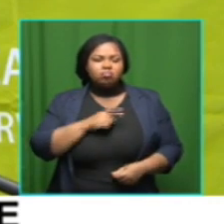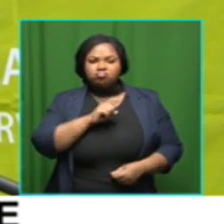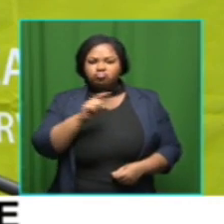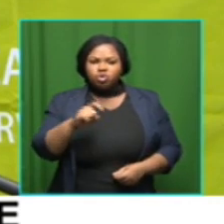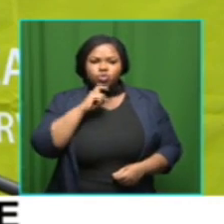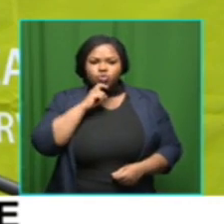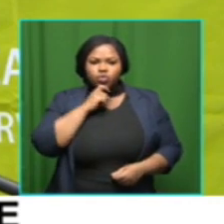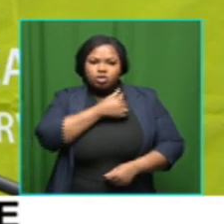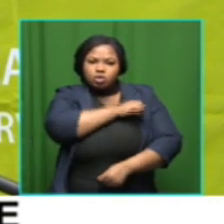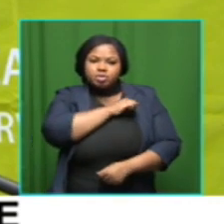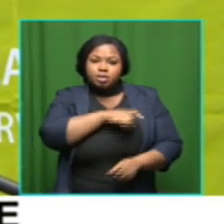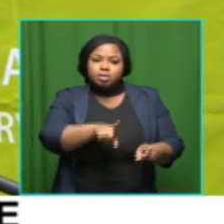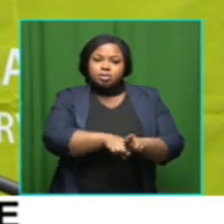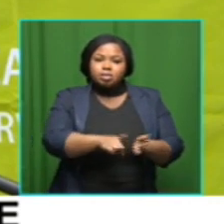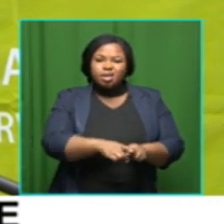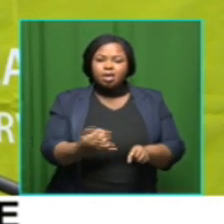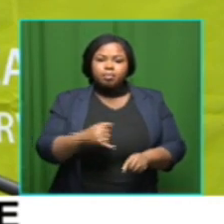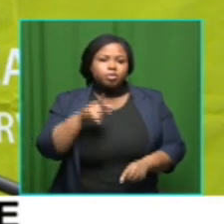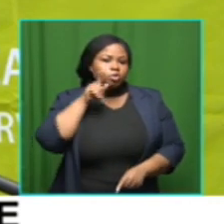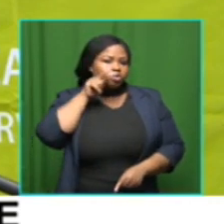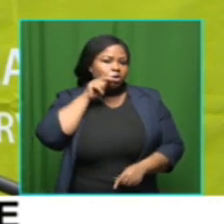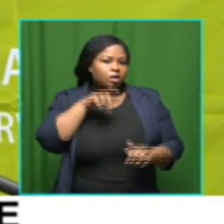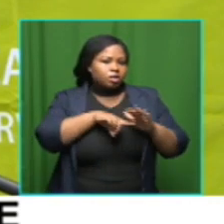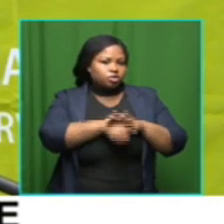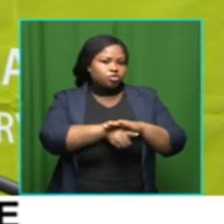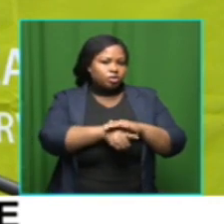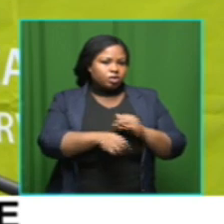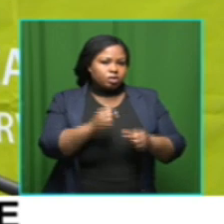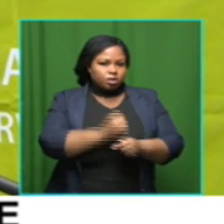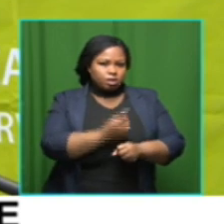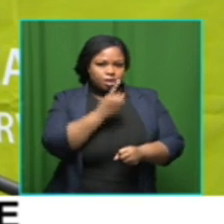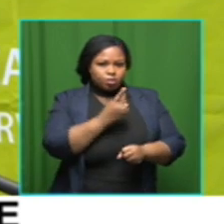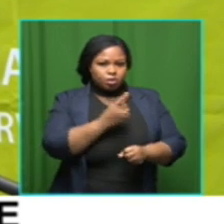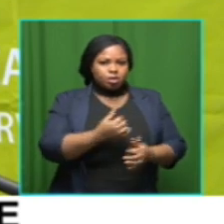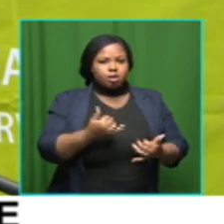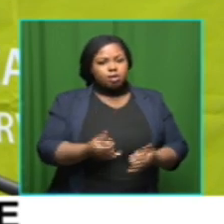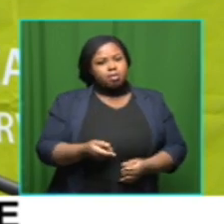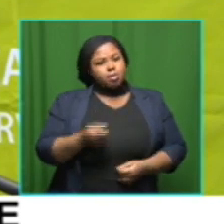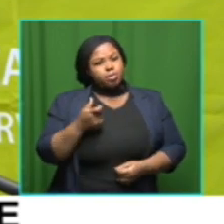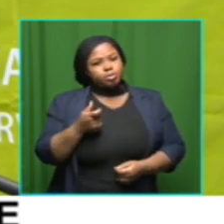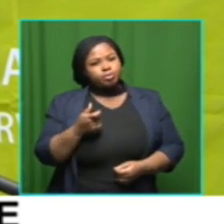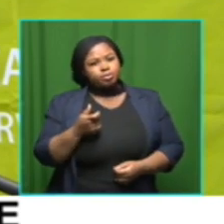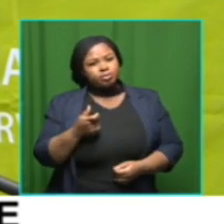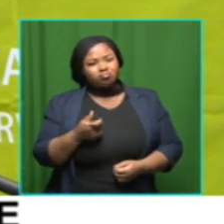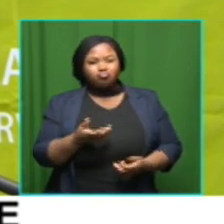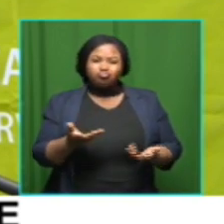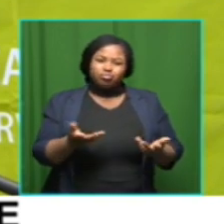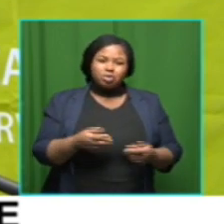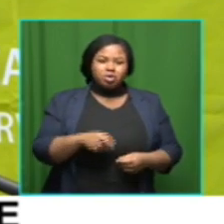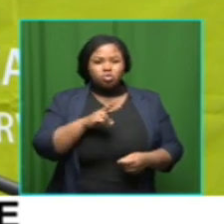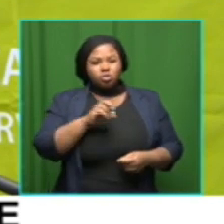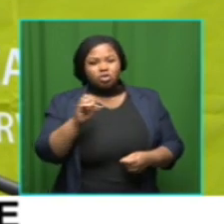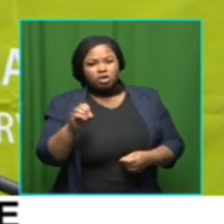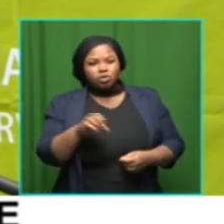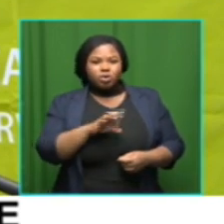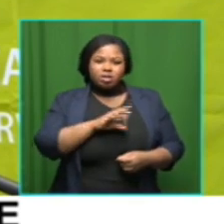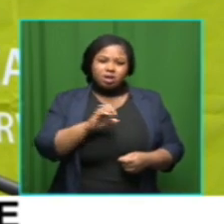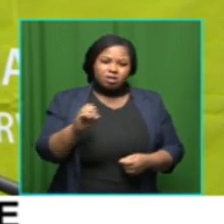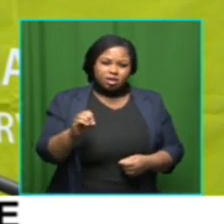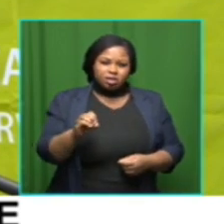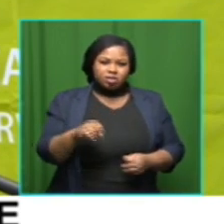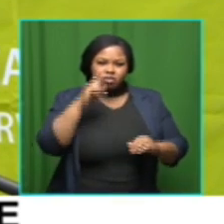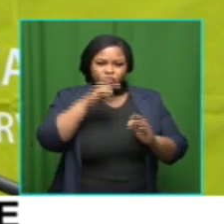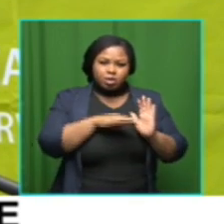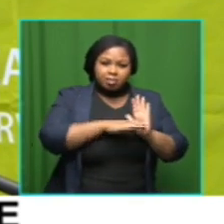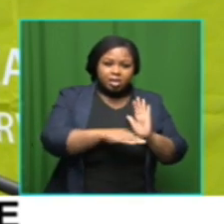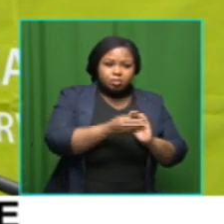that, like Tshwane district in Gauteng, now it's almost all the 200, 300 beds in Tshwane district that